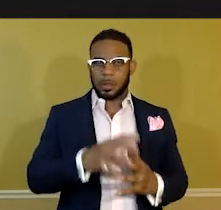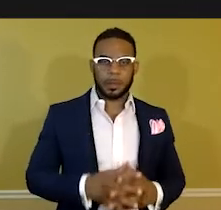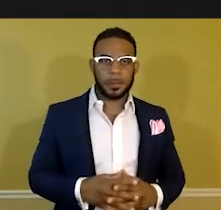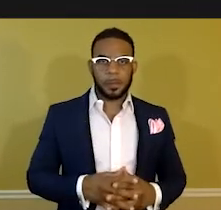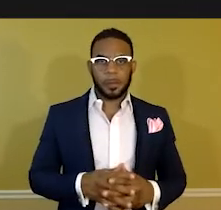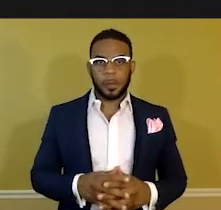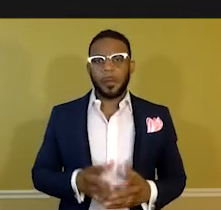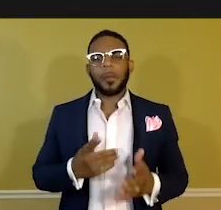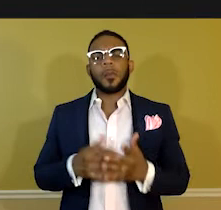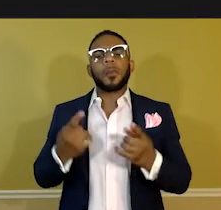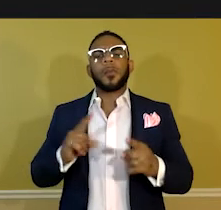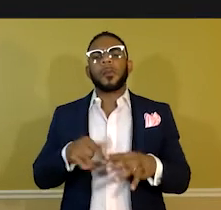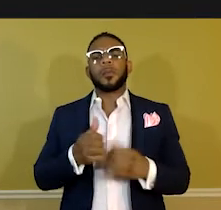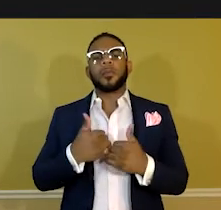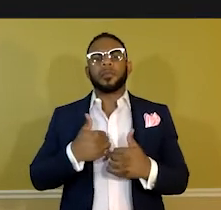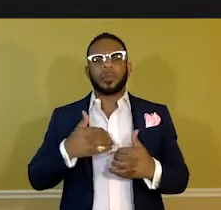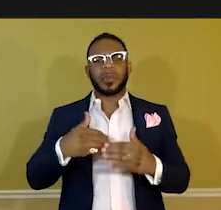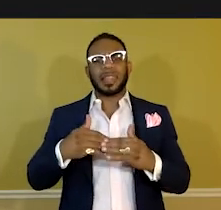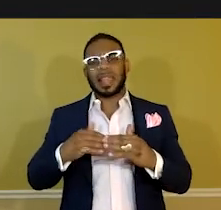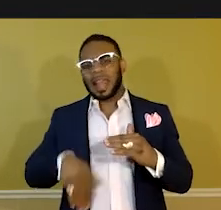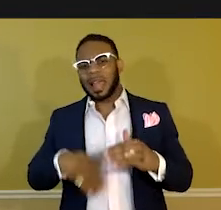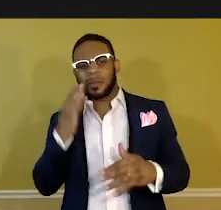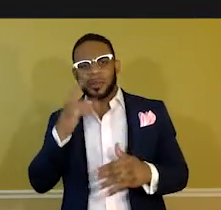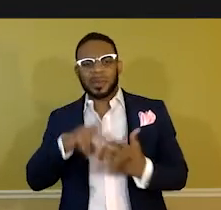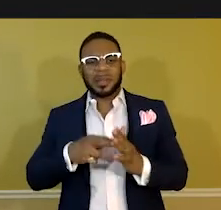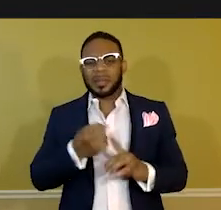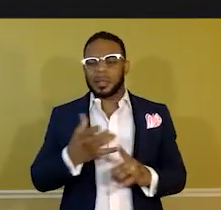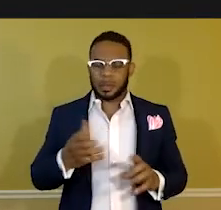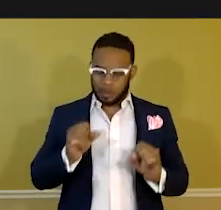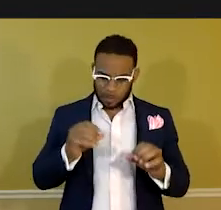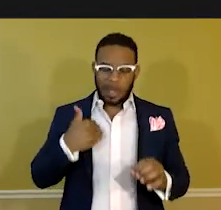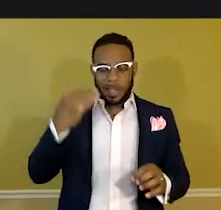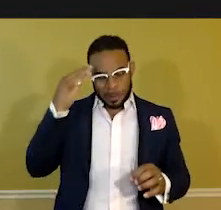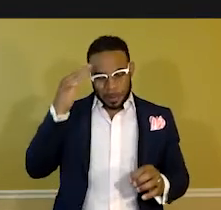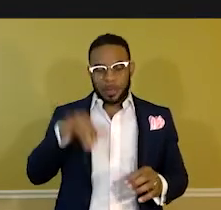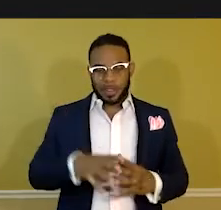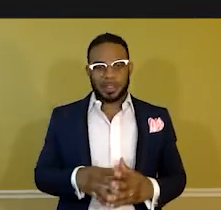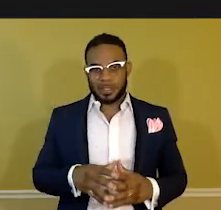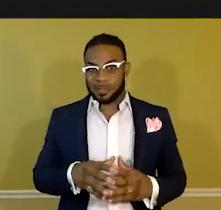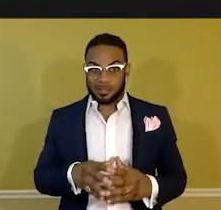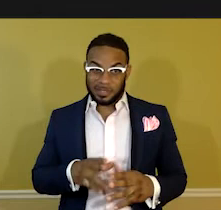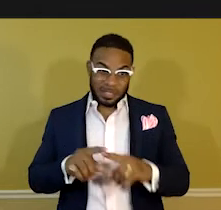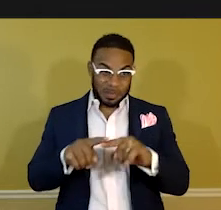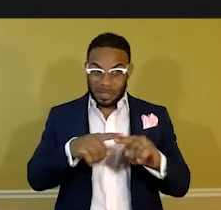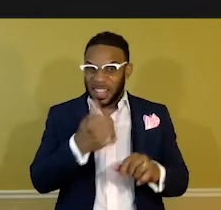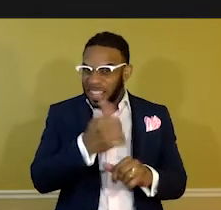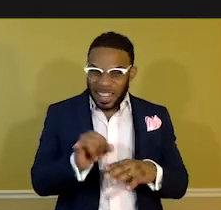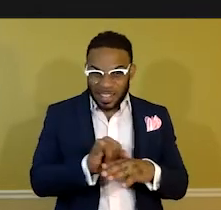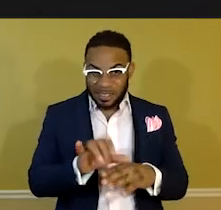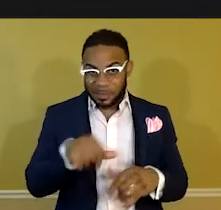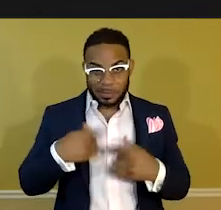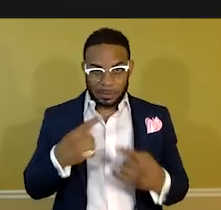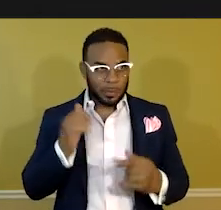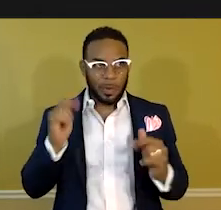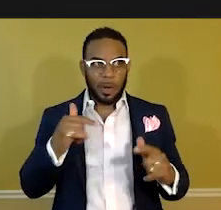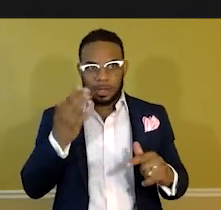Um, so what happens when you have a lack of experience and what does that mean? So I know that, you know, pretty much depending on any industry that you've been in,